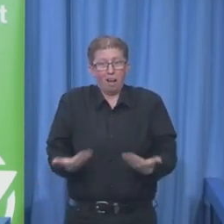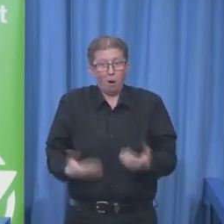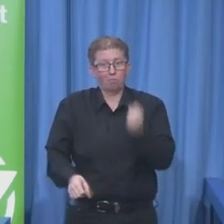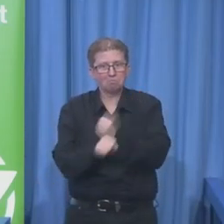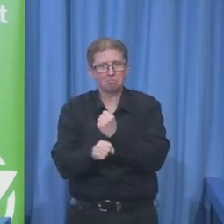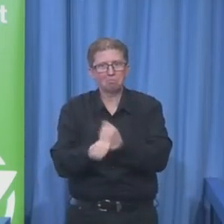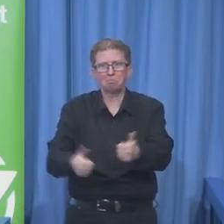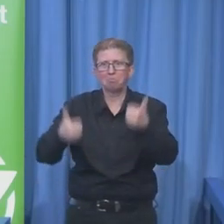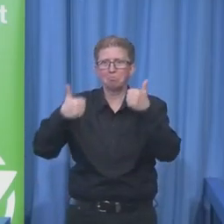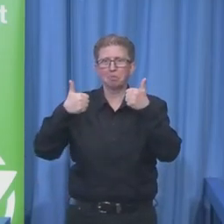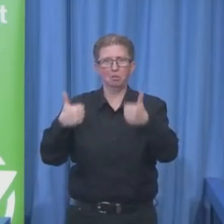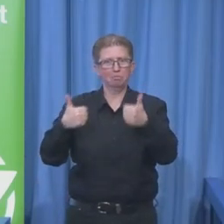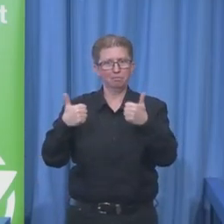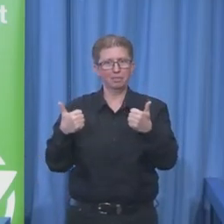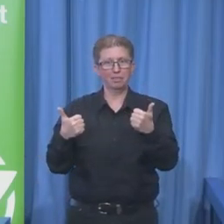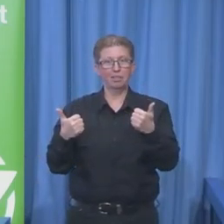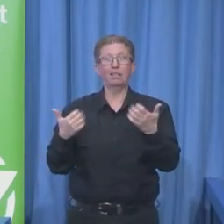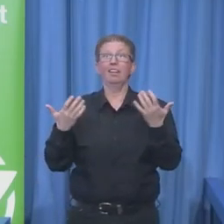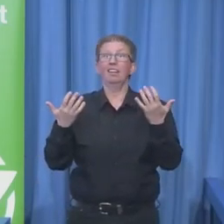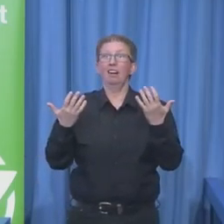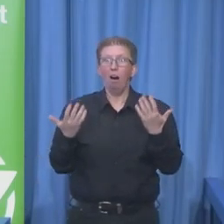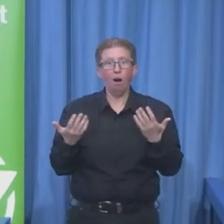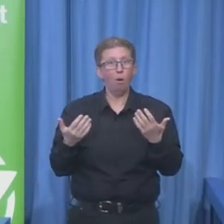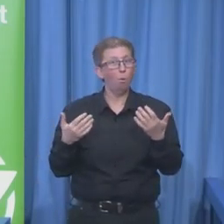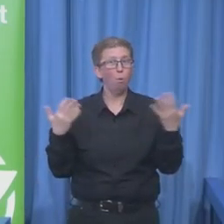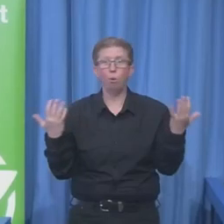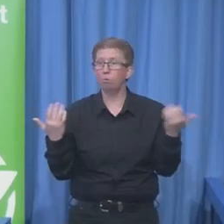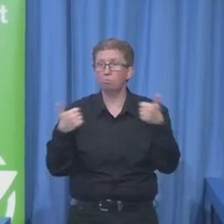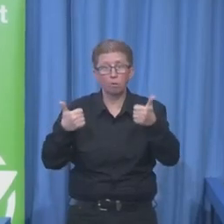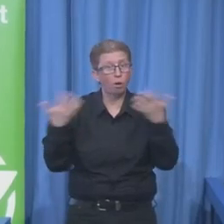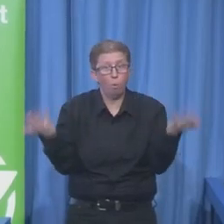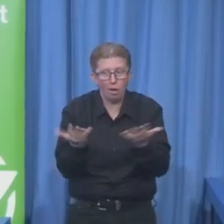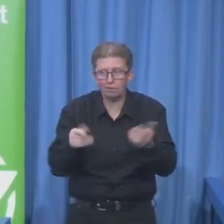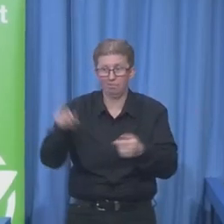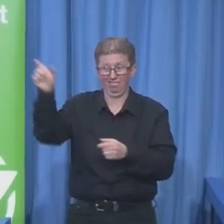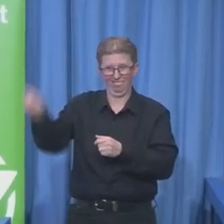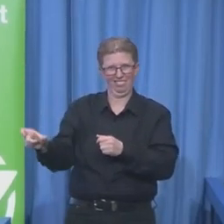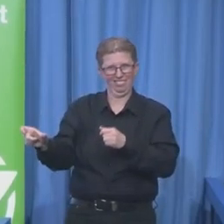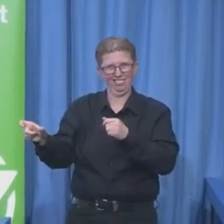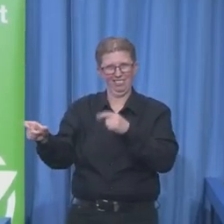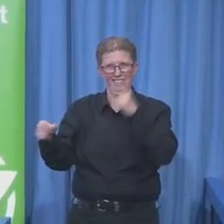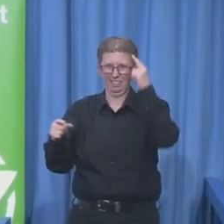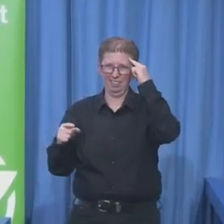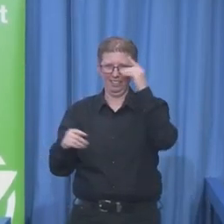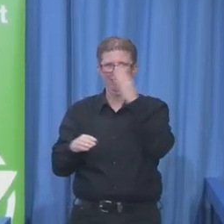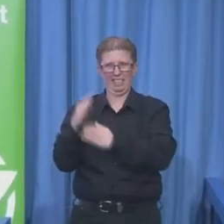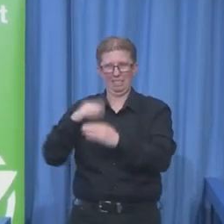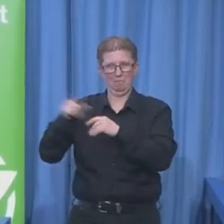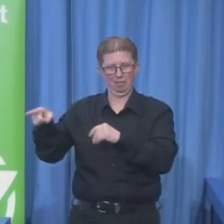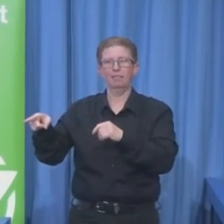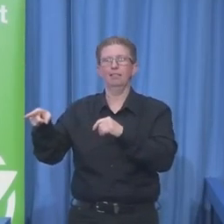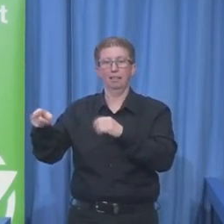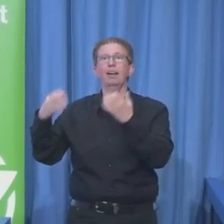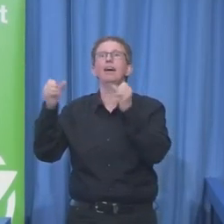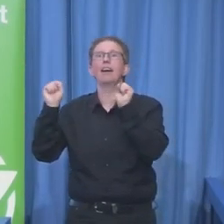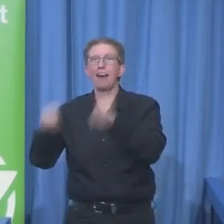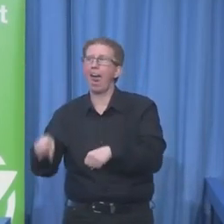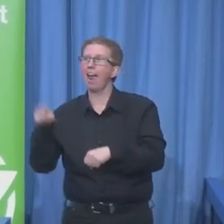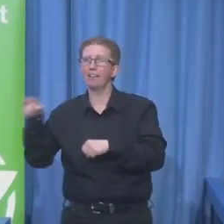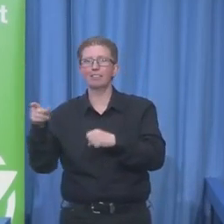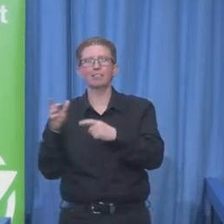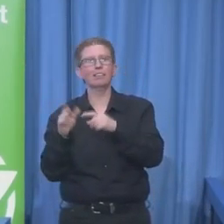her, and she thinks she is a great help in the office and a real enrichment to the team. And Mrs. L is